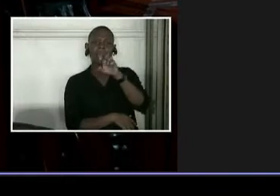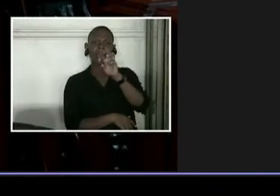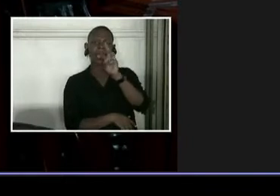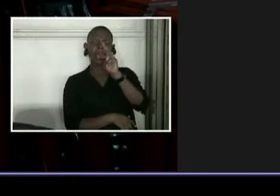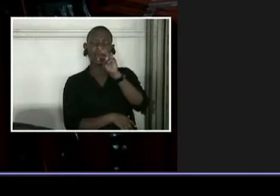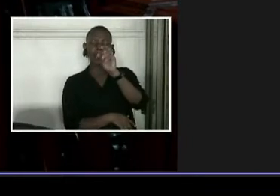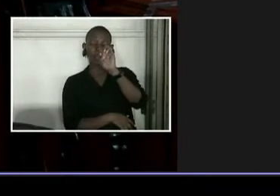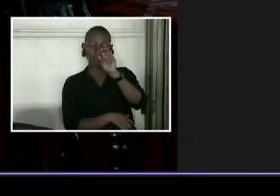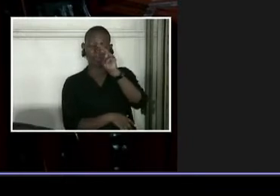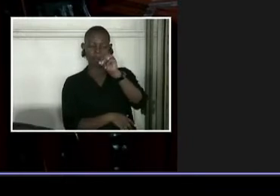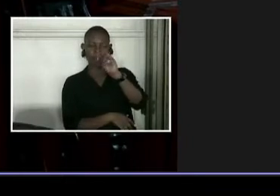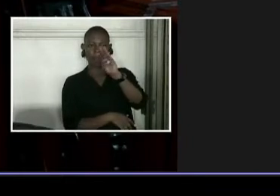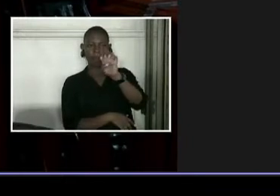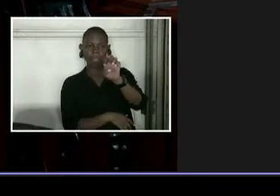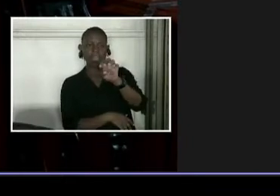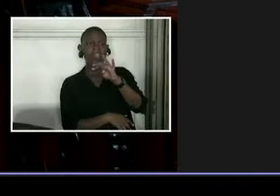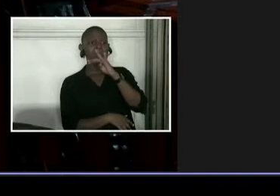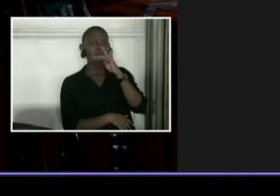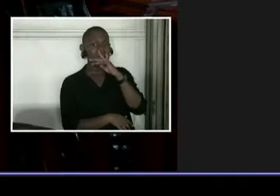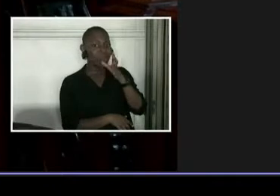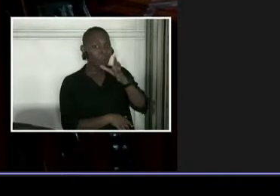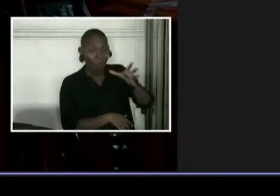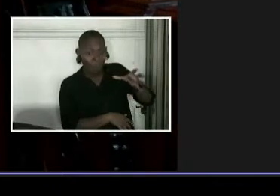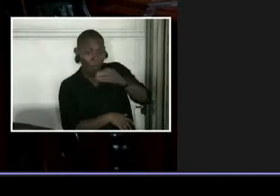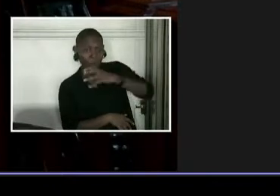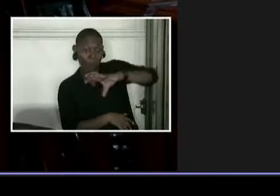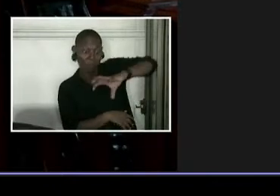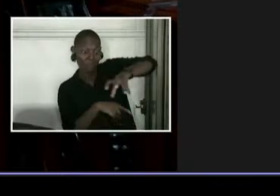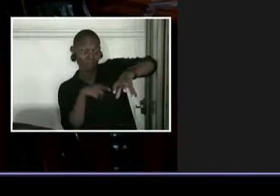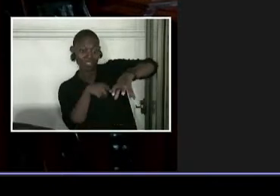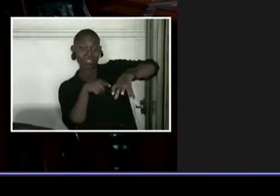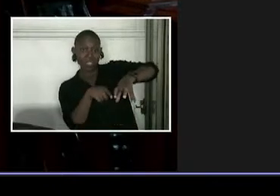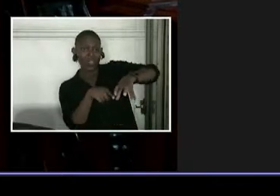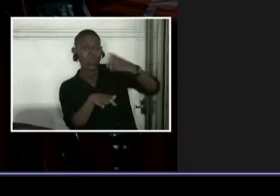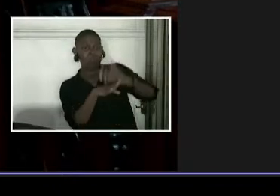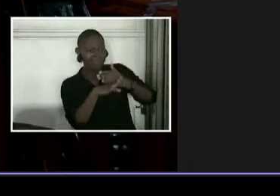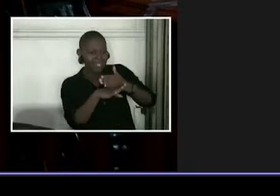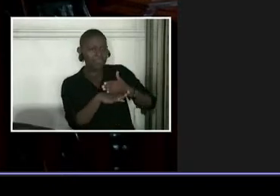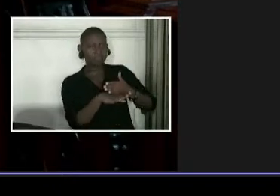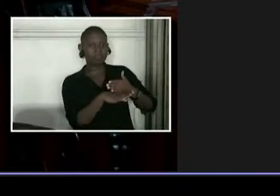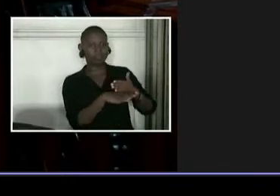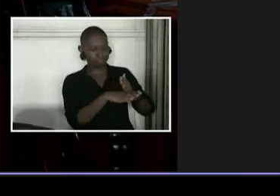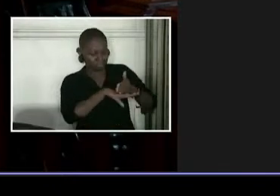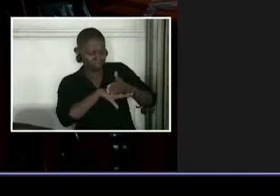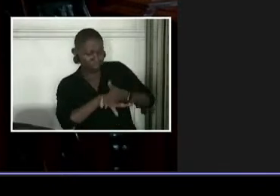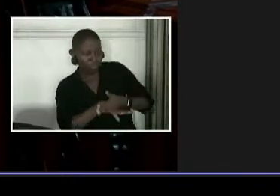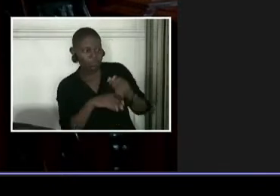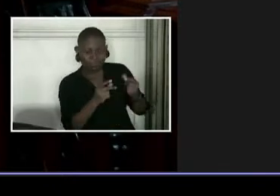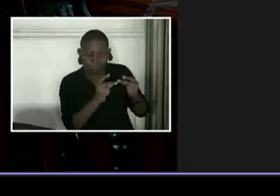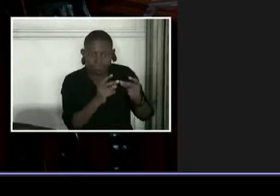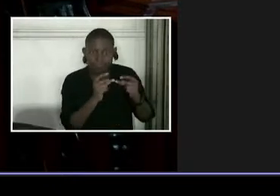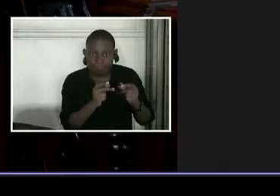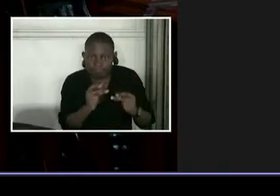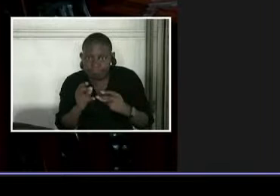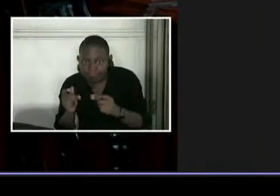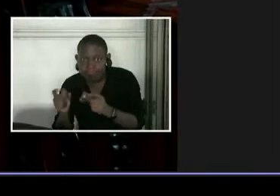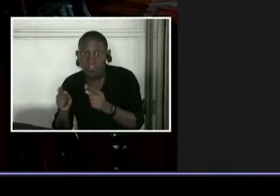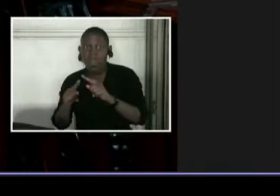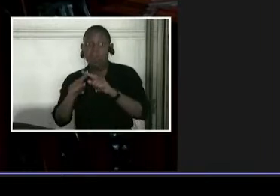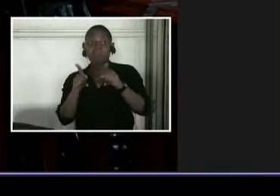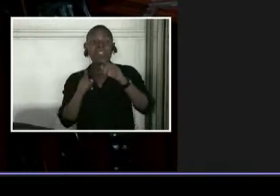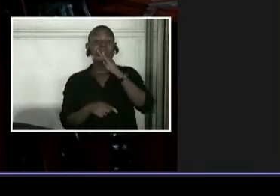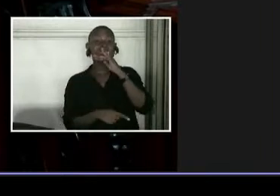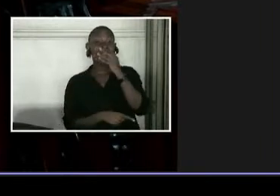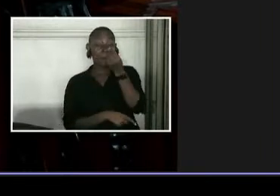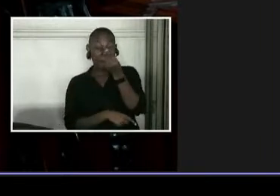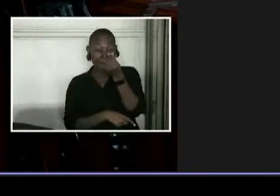Ugu. We're all over the province, making sure that we are bringing interventions with speed to our people. And not a single cent was